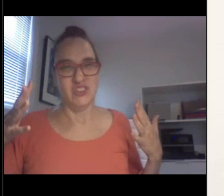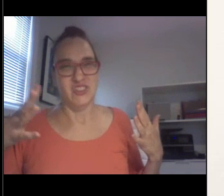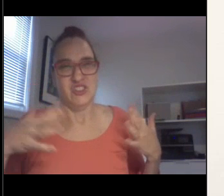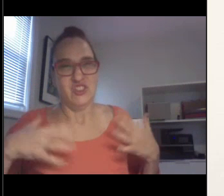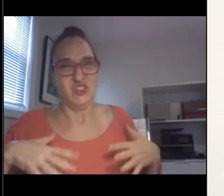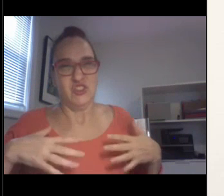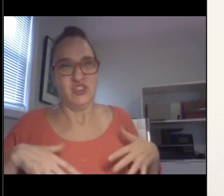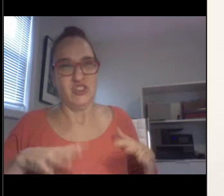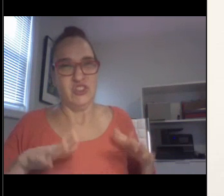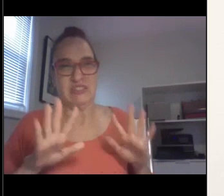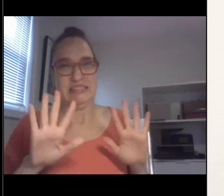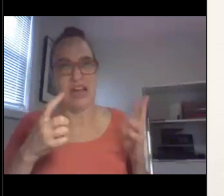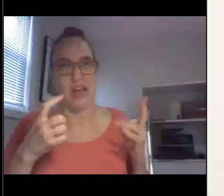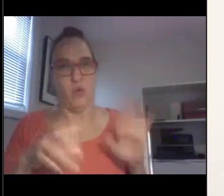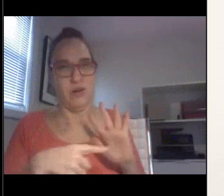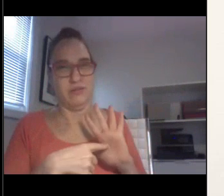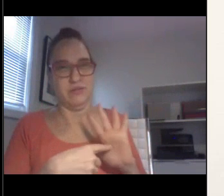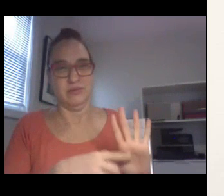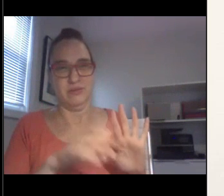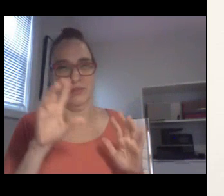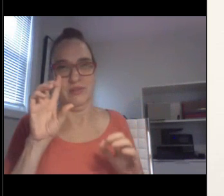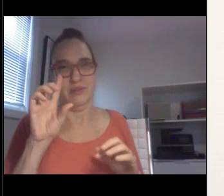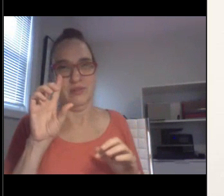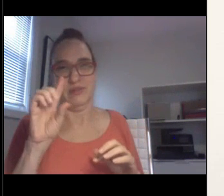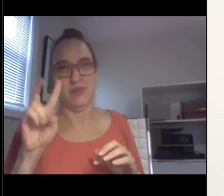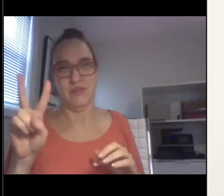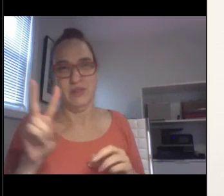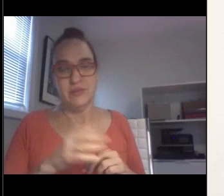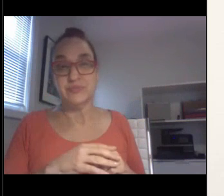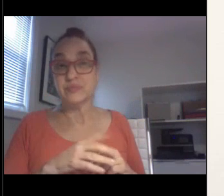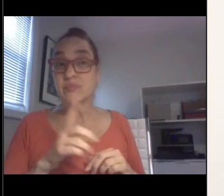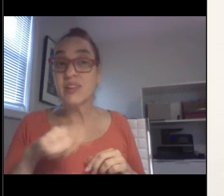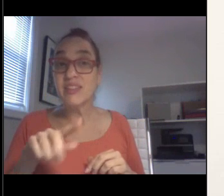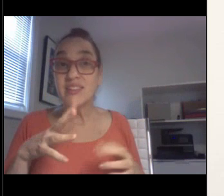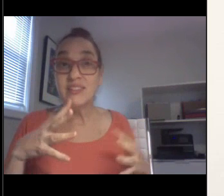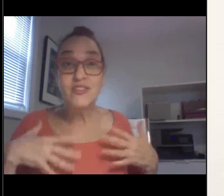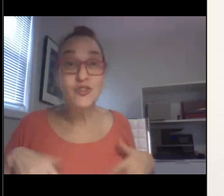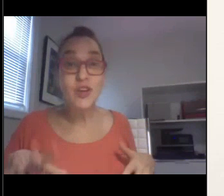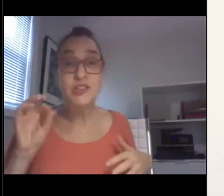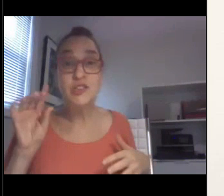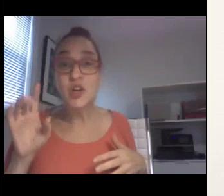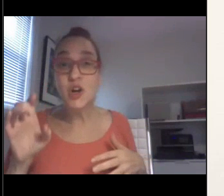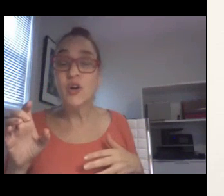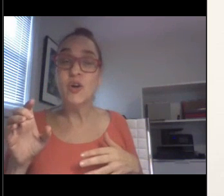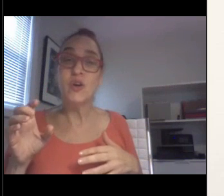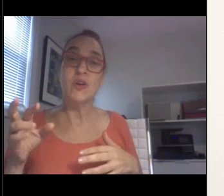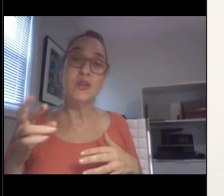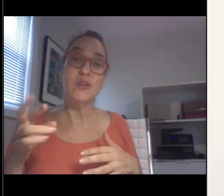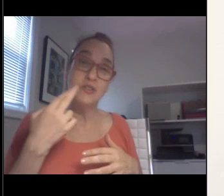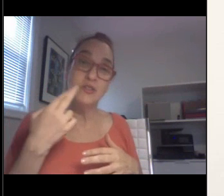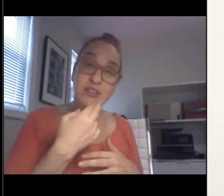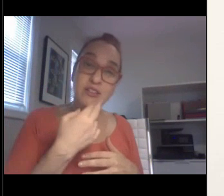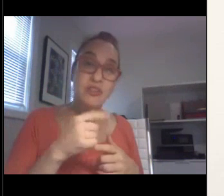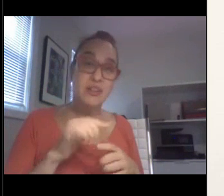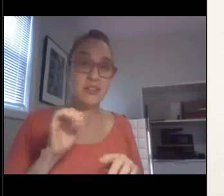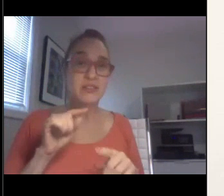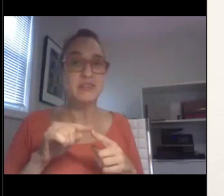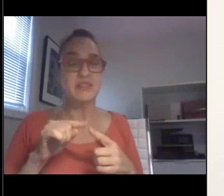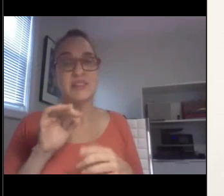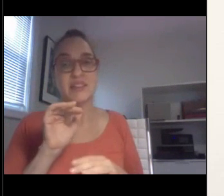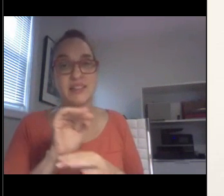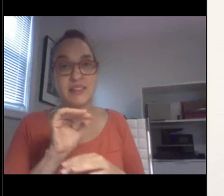But I wasn't able to do that. So dress codes. These are dress codes for restaurants, dress codes for nightclubs. Dress codes serve a